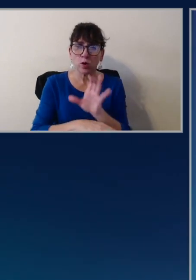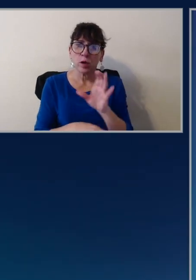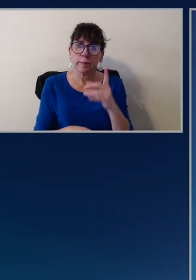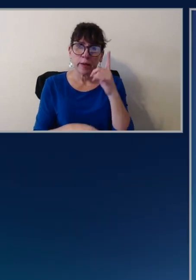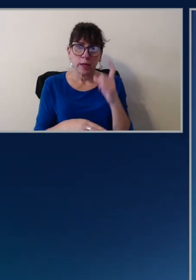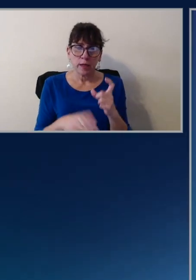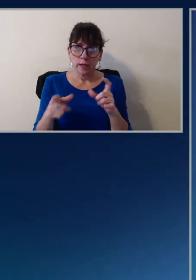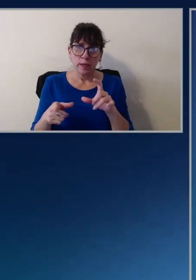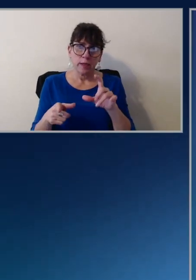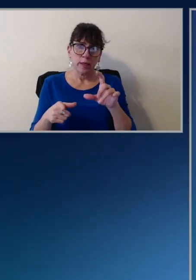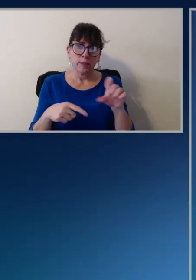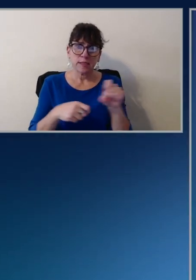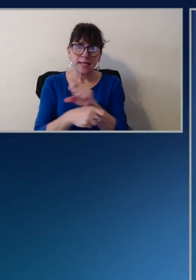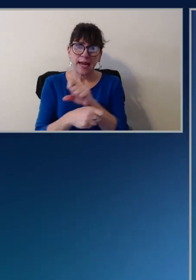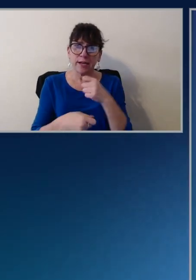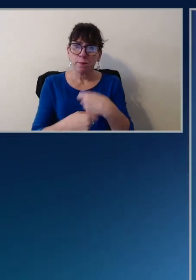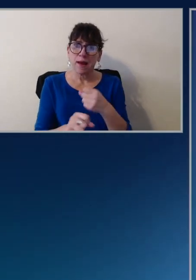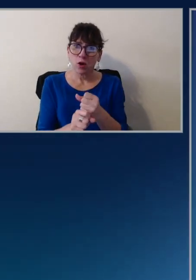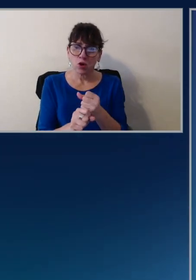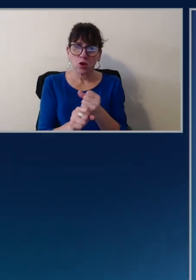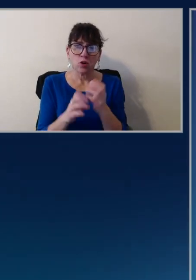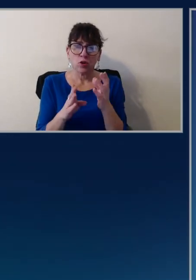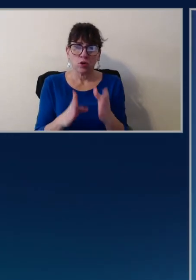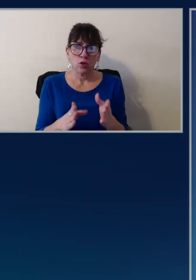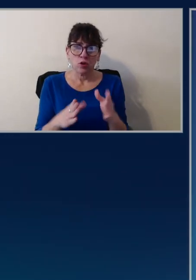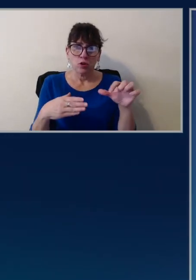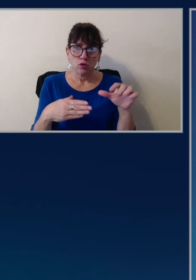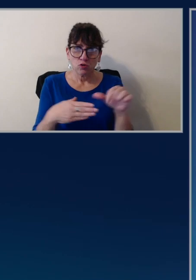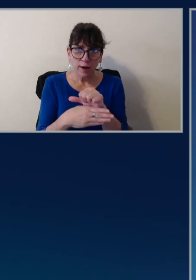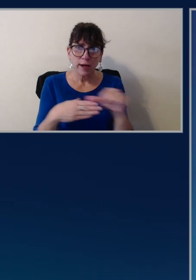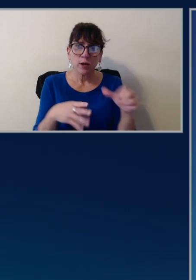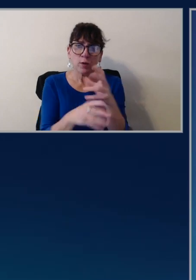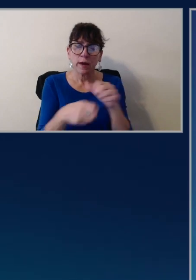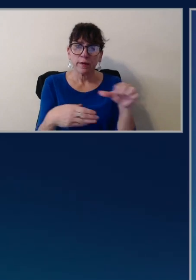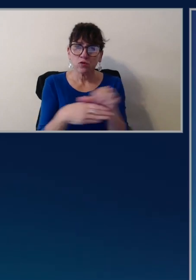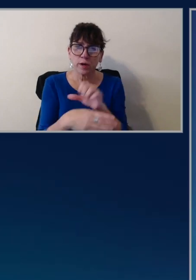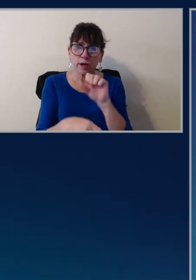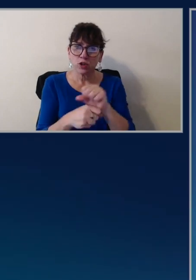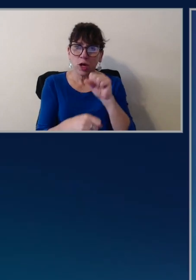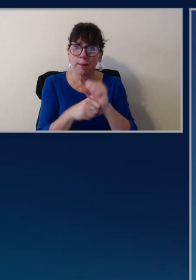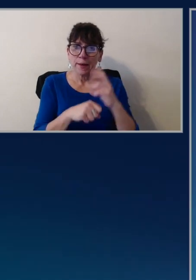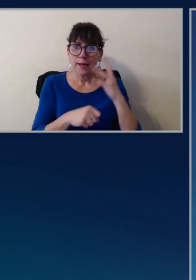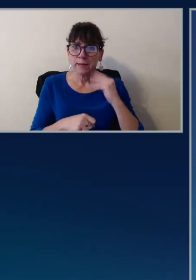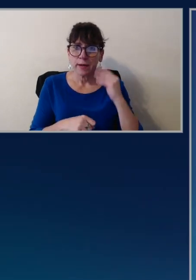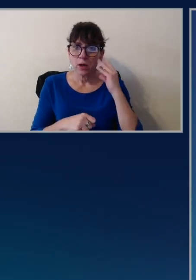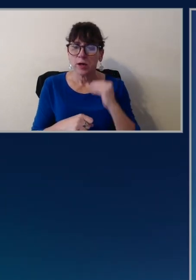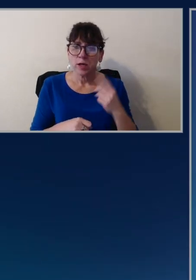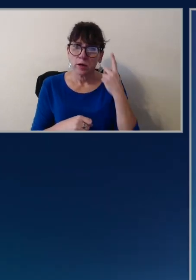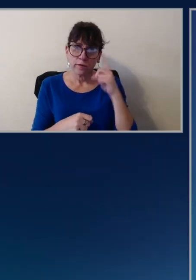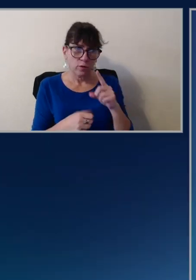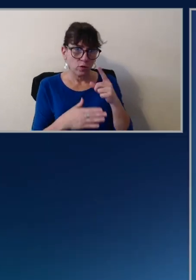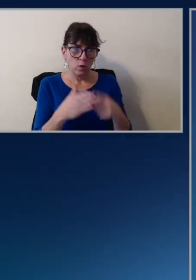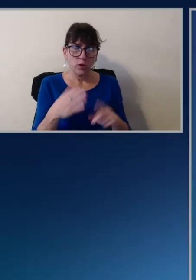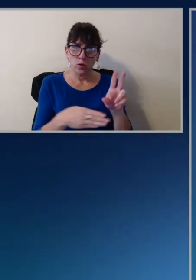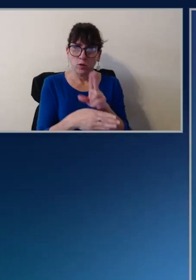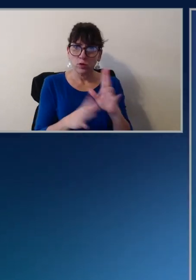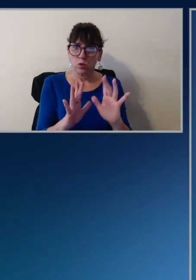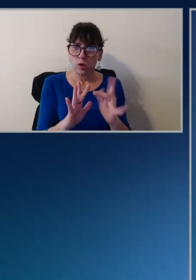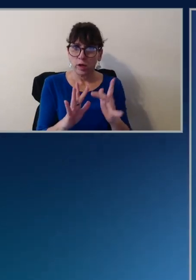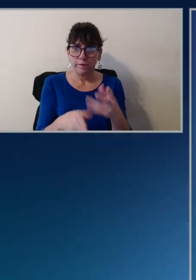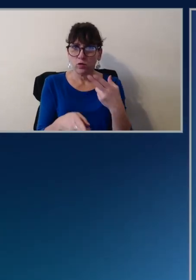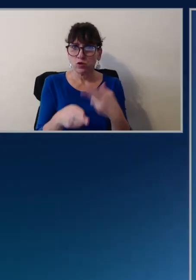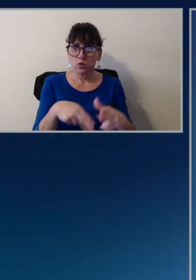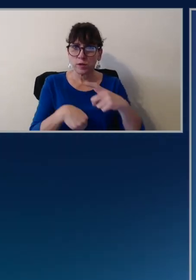SageMaker training, you get this ephemeral training job experience where the instances are going to come online for a short period of